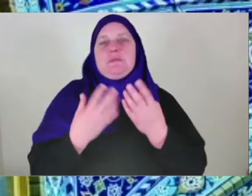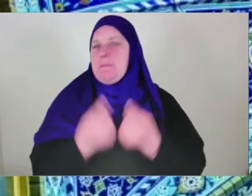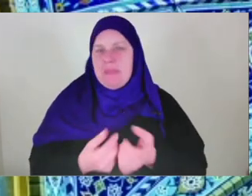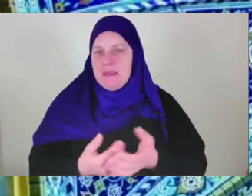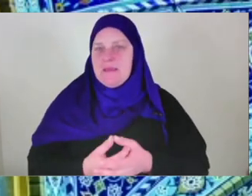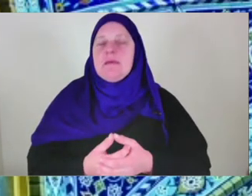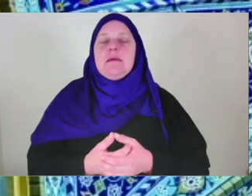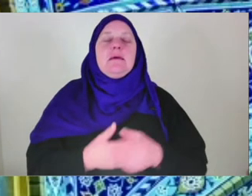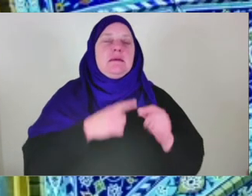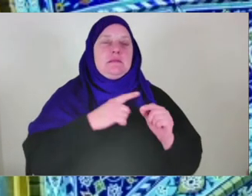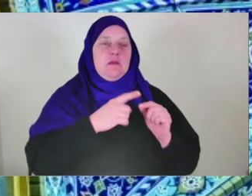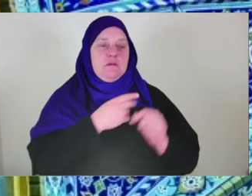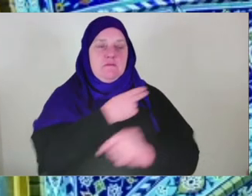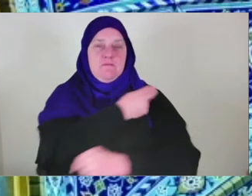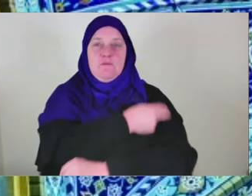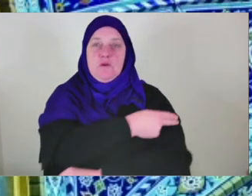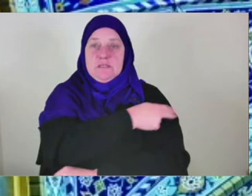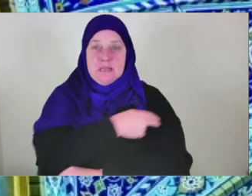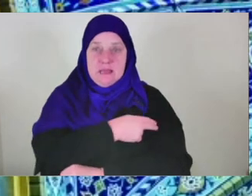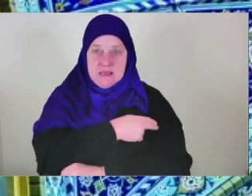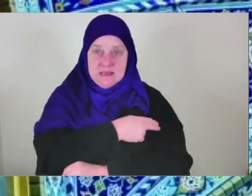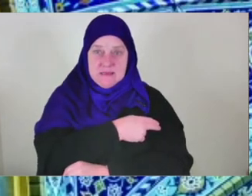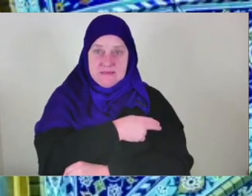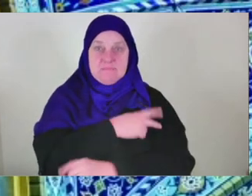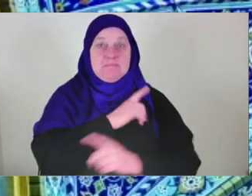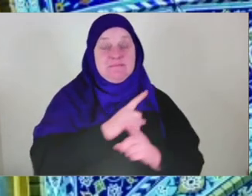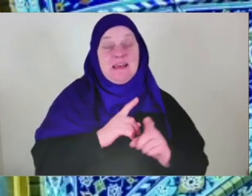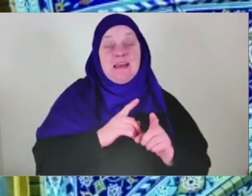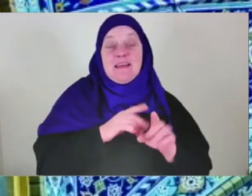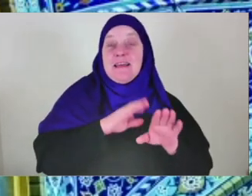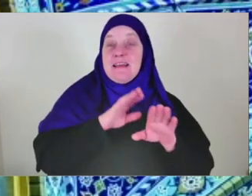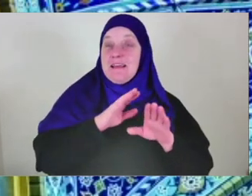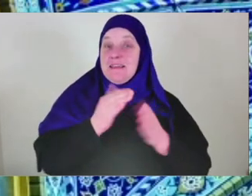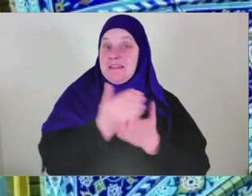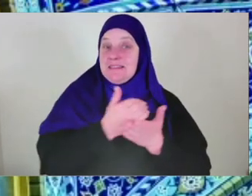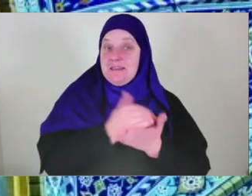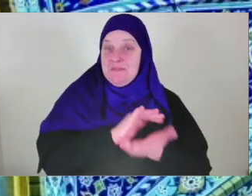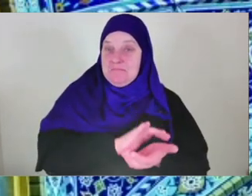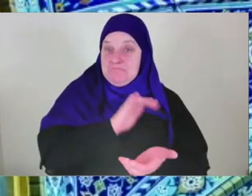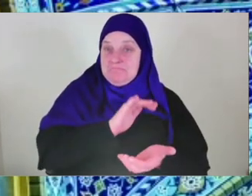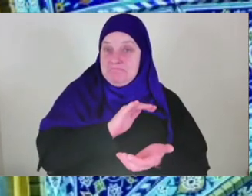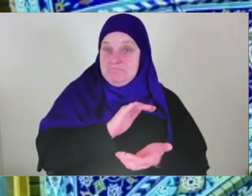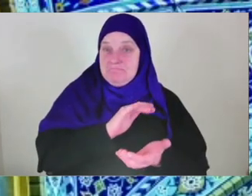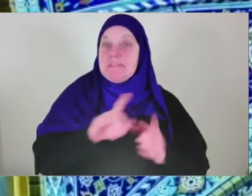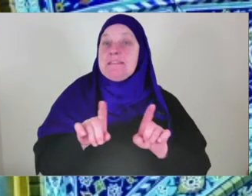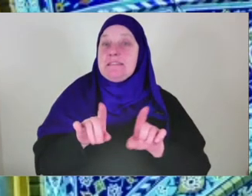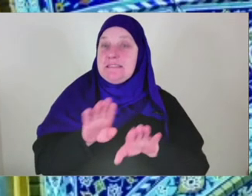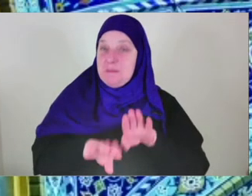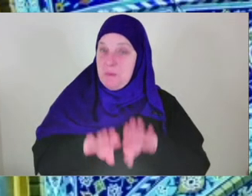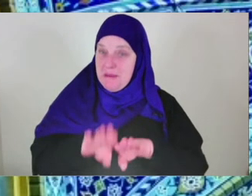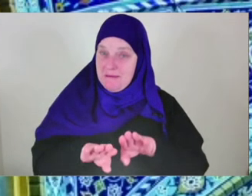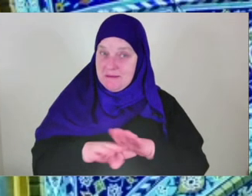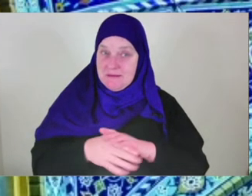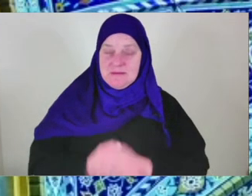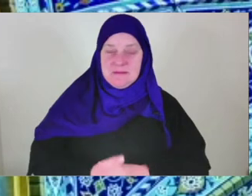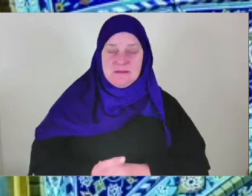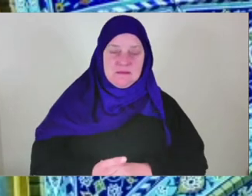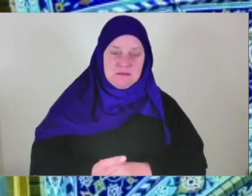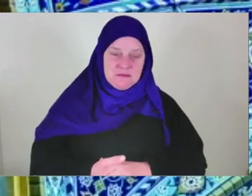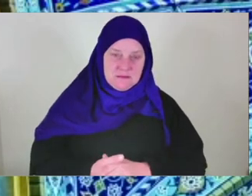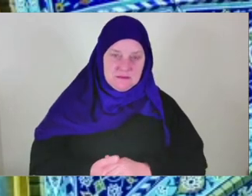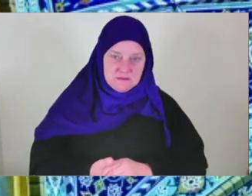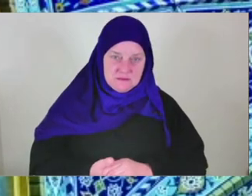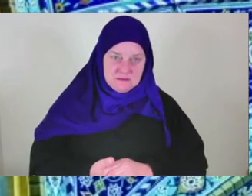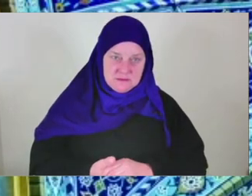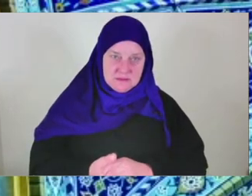otherwise. Among the current maraji, the only one that I know of that has a fatwa that this is exempt from the Khums is Ayatollah